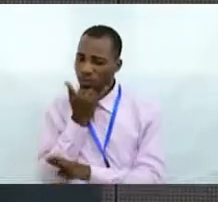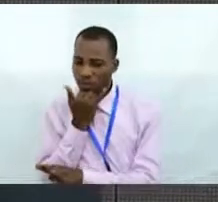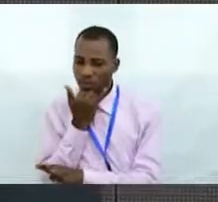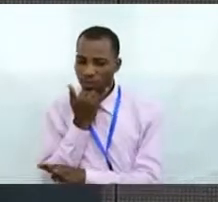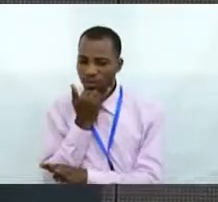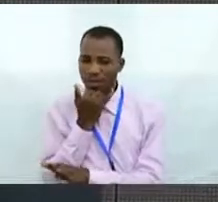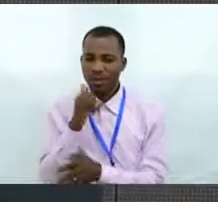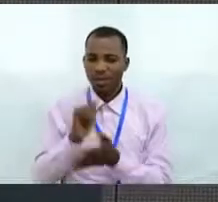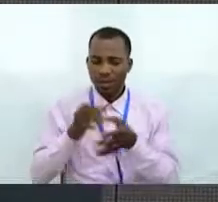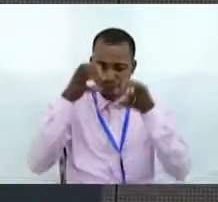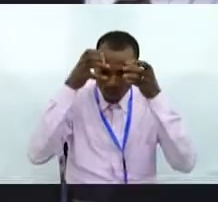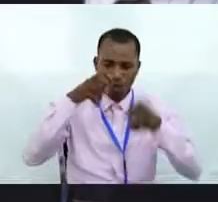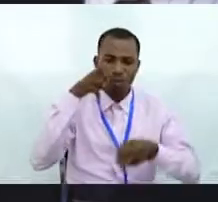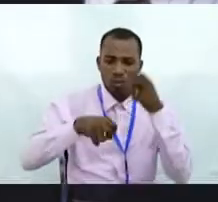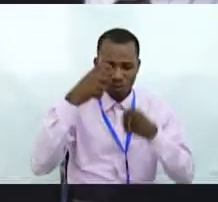apostasy.